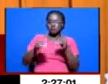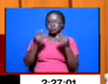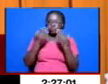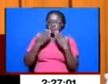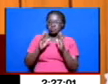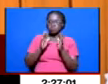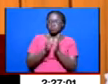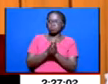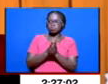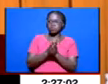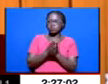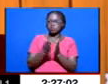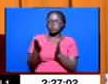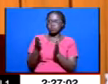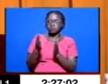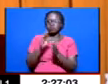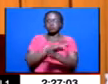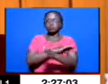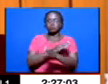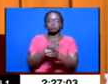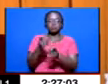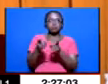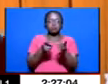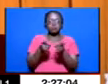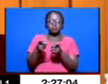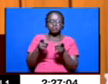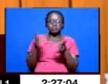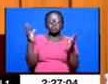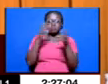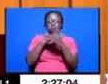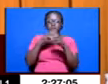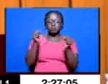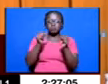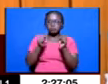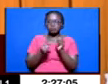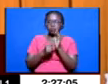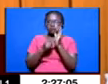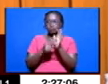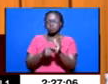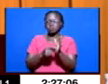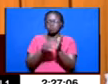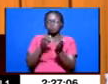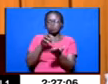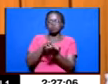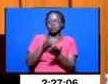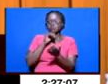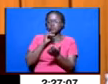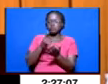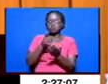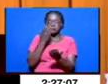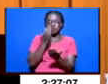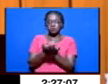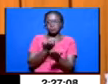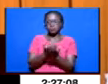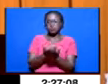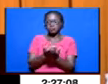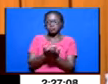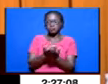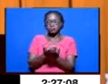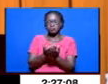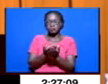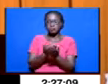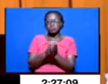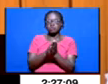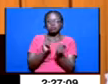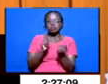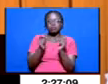This power and control that the President exercises by virtue of his position was evident in the inception of the amendment